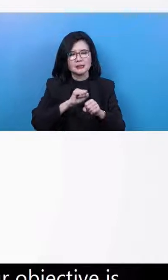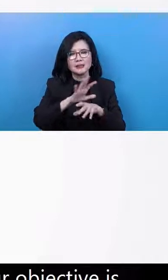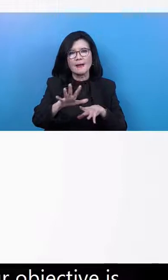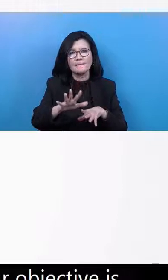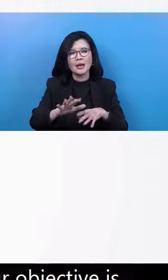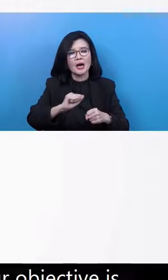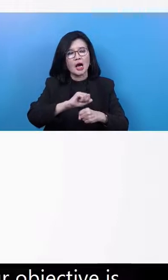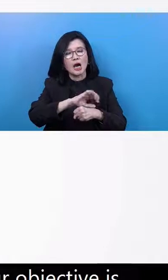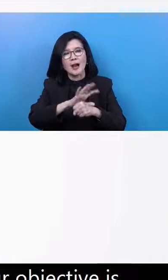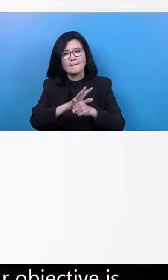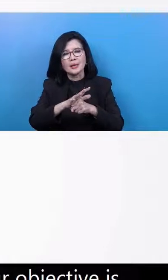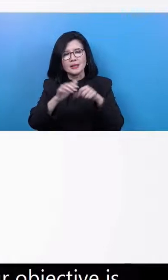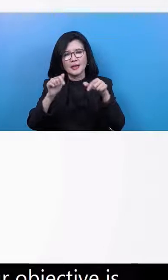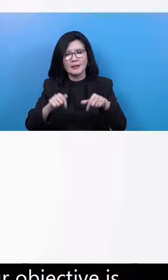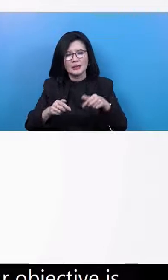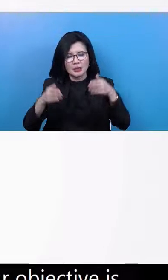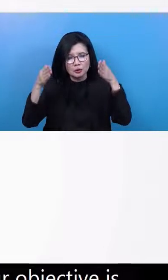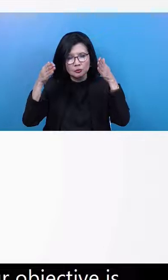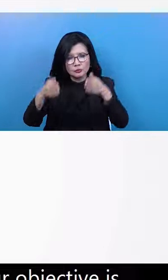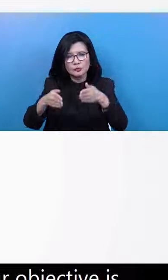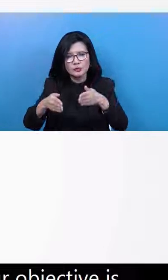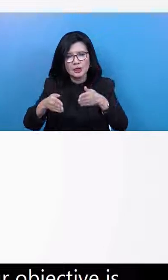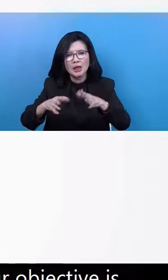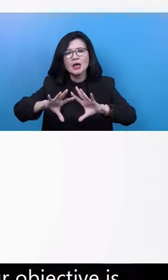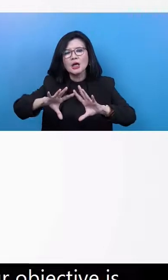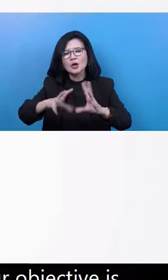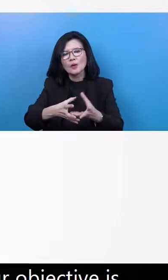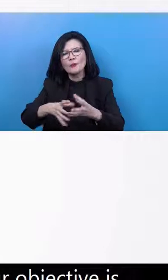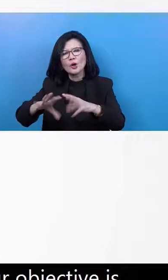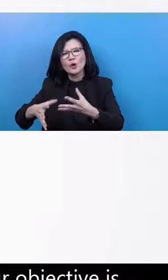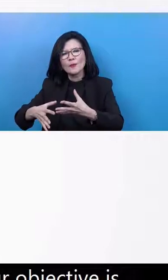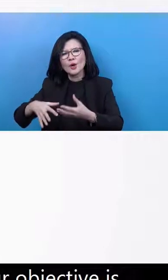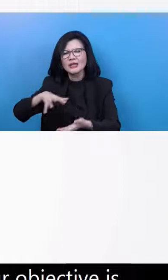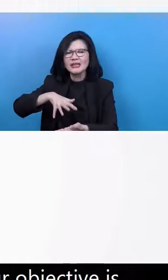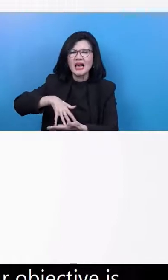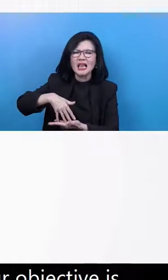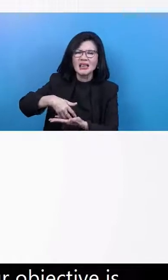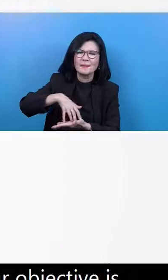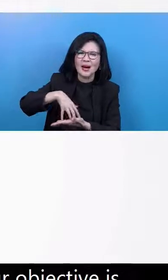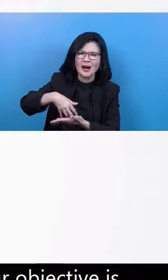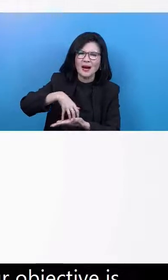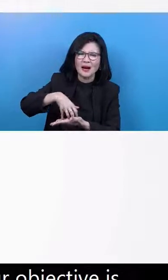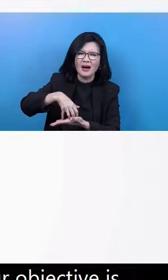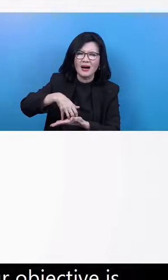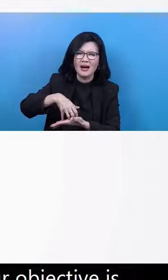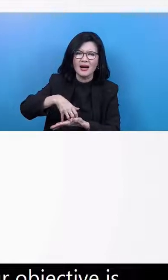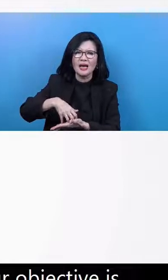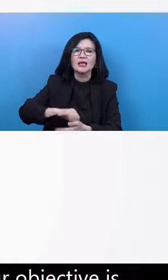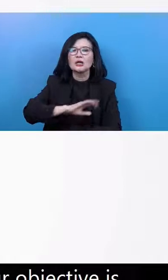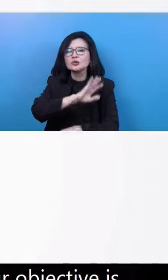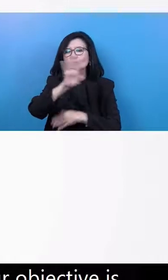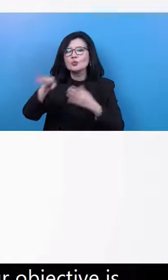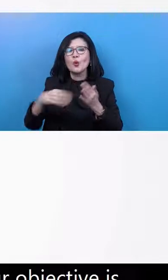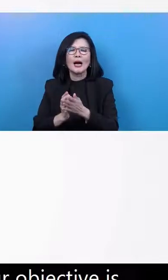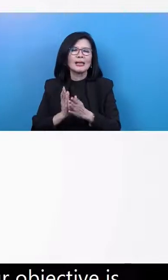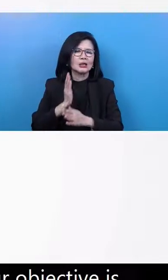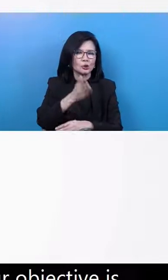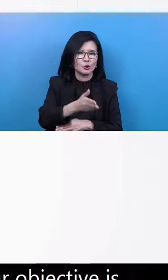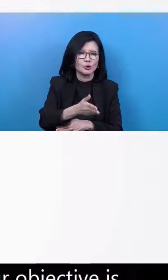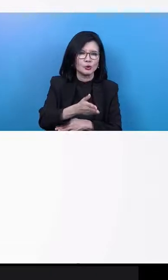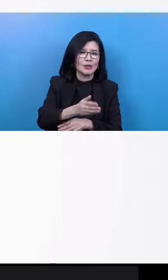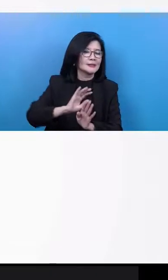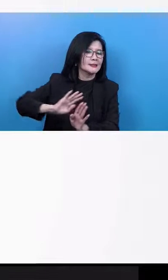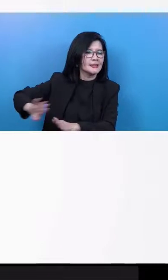group. And then in order for us to ensure that no one will be left behind, contributions and support from wide range institutions